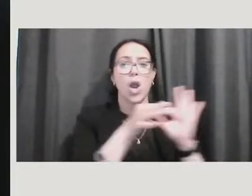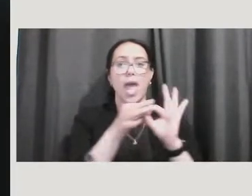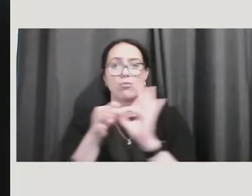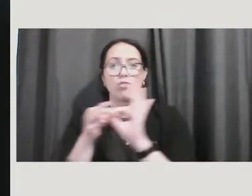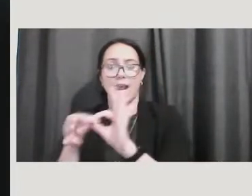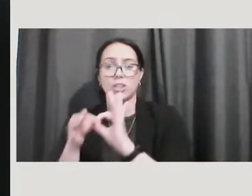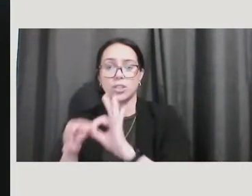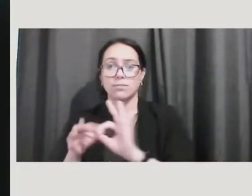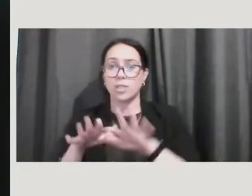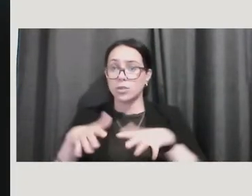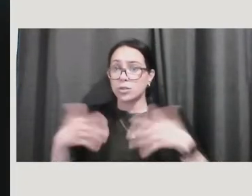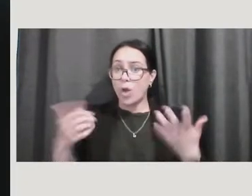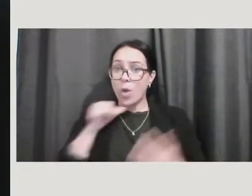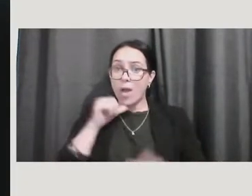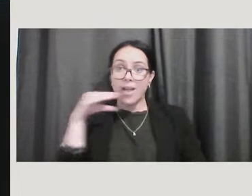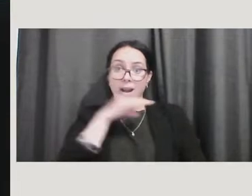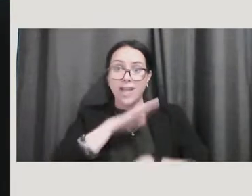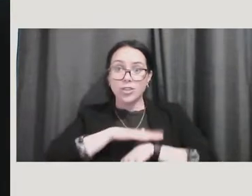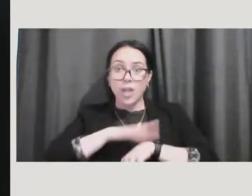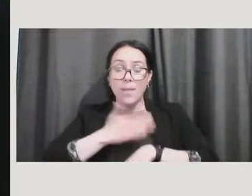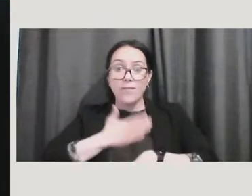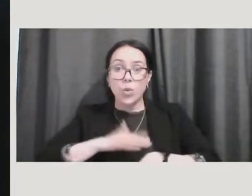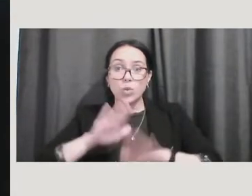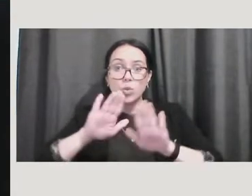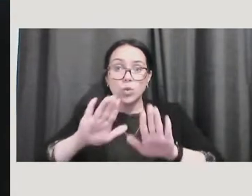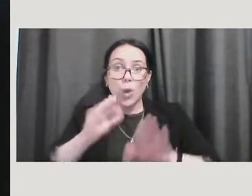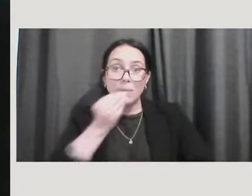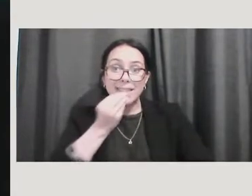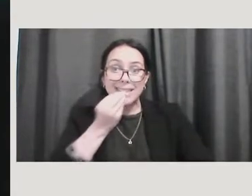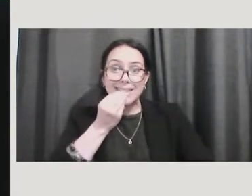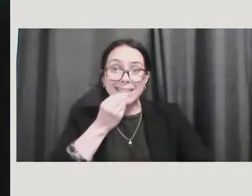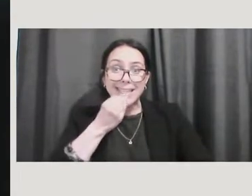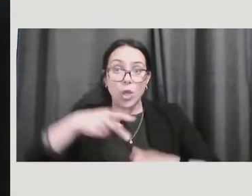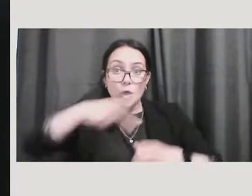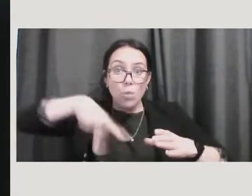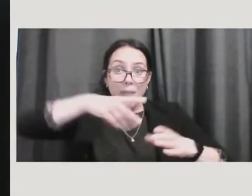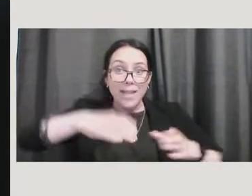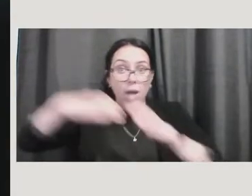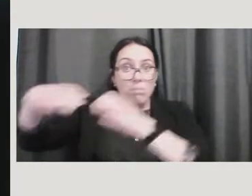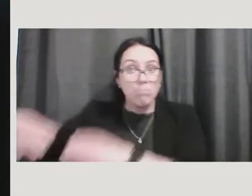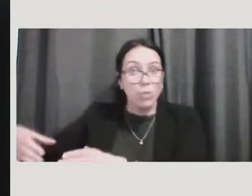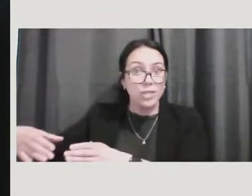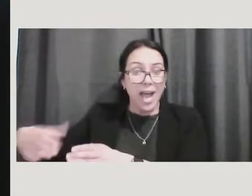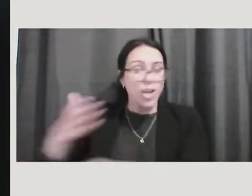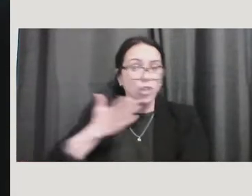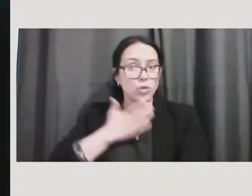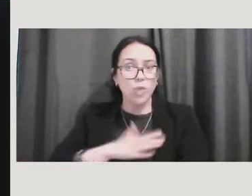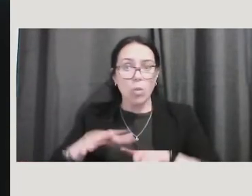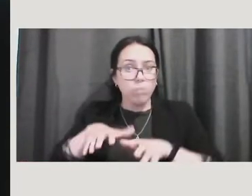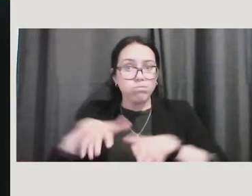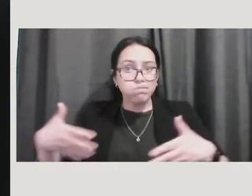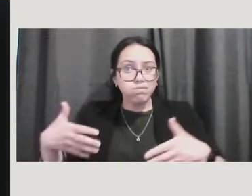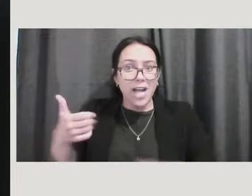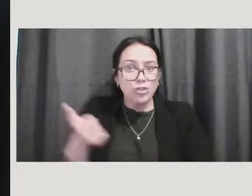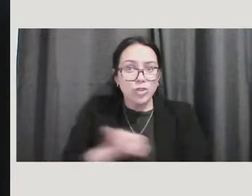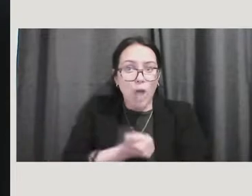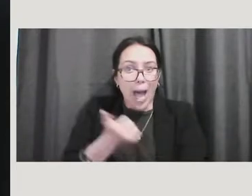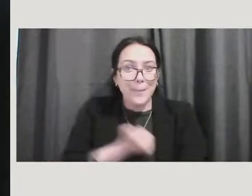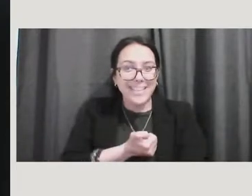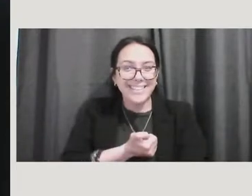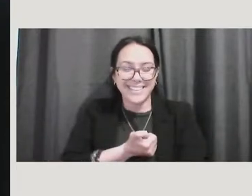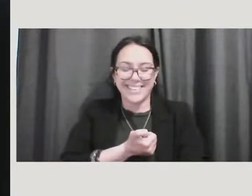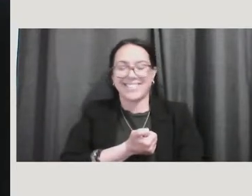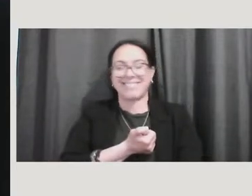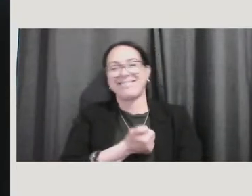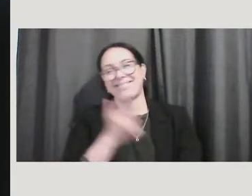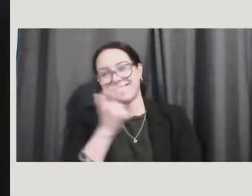during lunch you want to put your plate down stop eating okay so we don't get a diabetes come